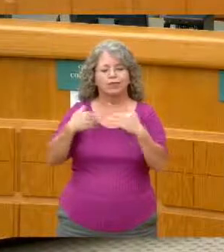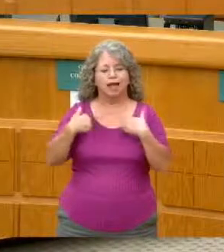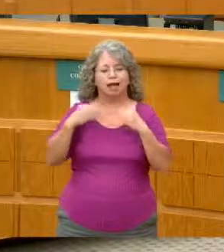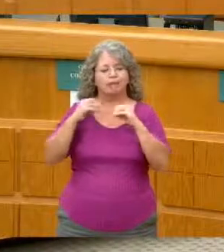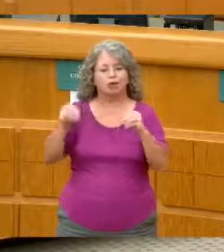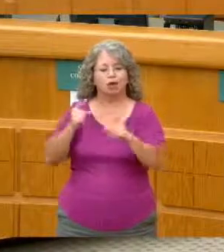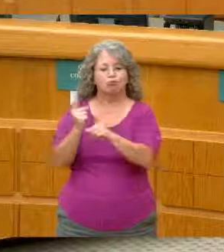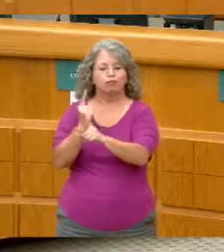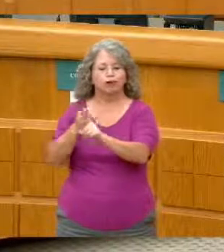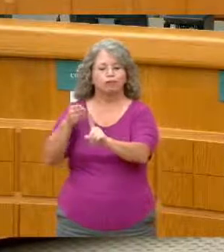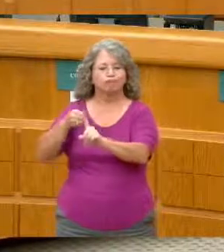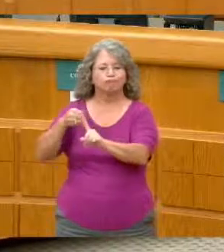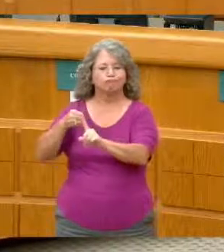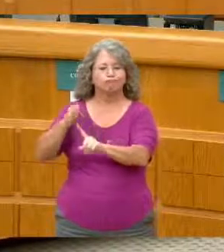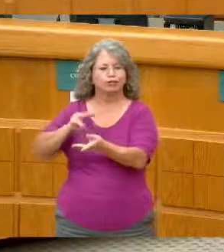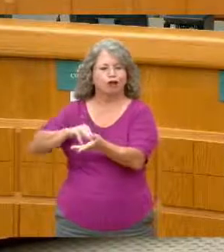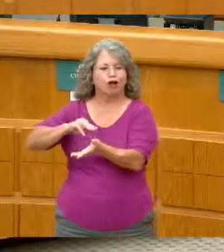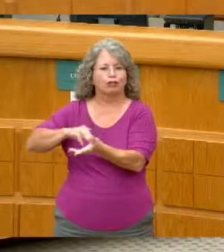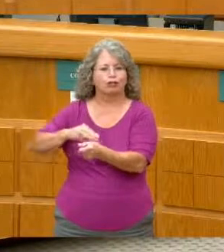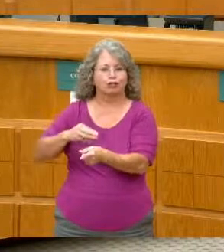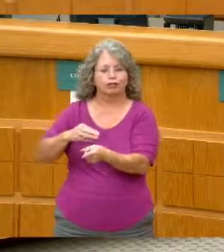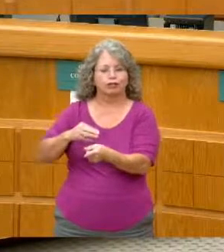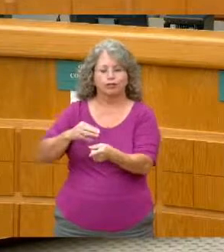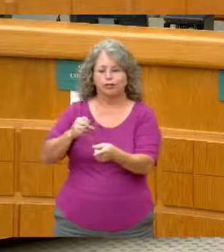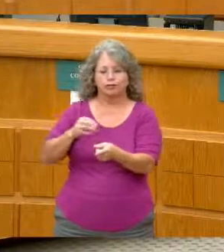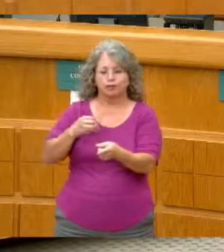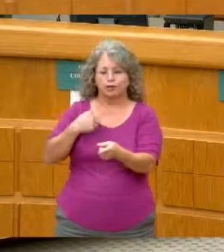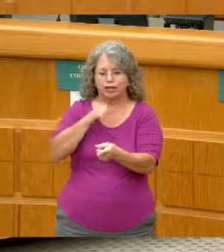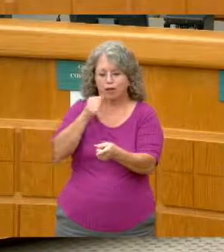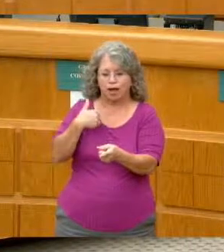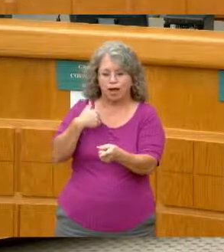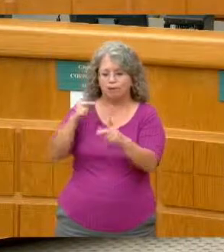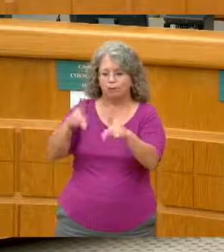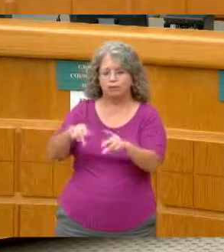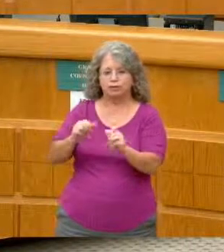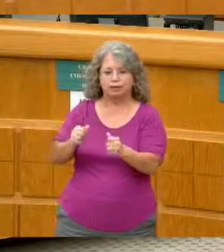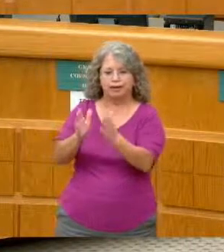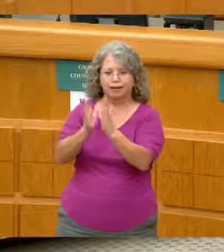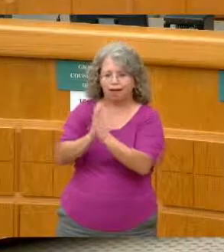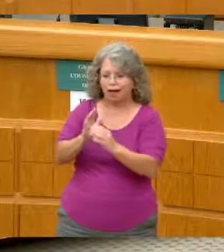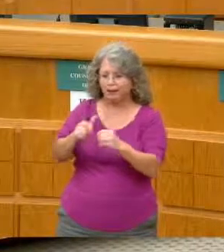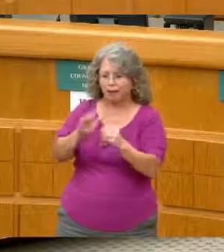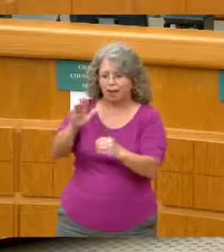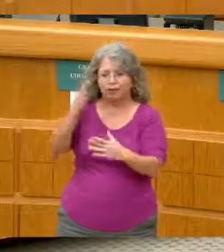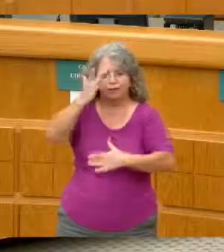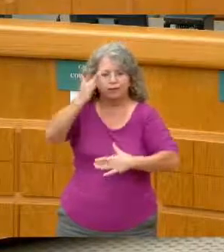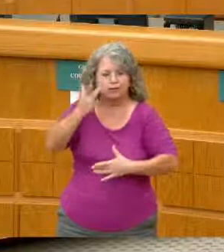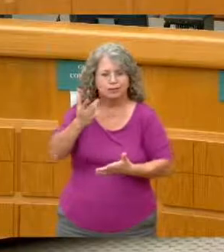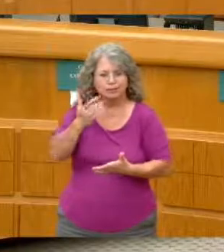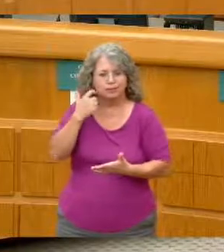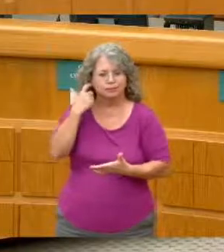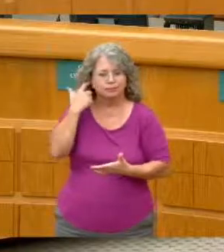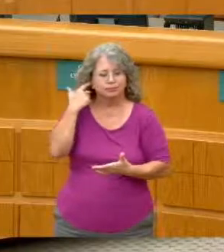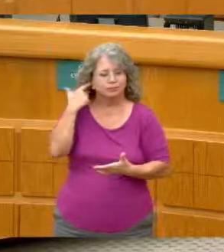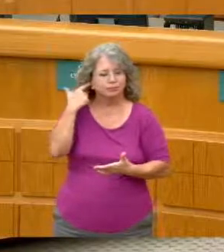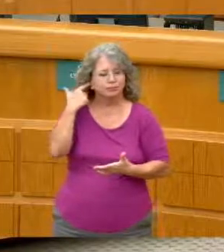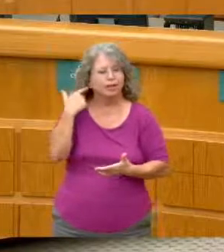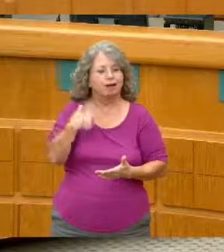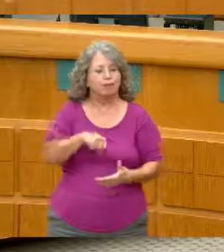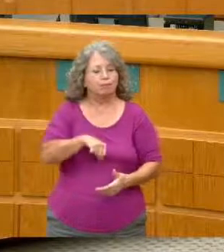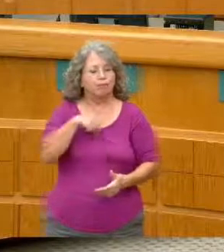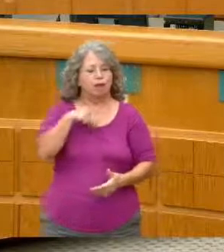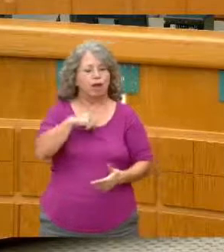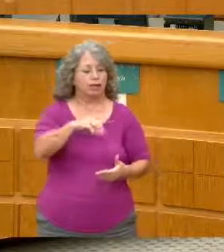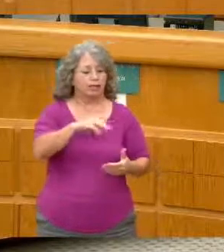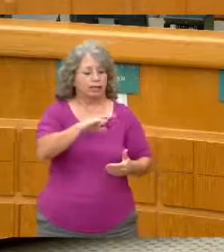care physicians. But this means, more importantly, that they didn't have anybody to turn to for information about this illness. So I'm very proud